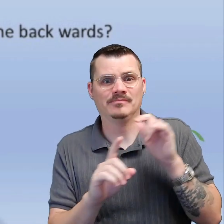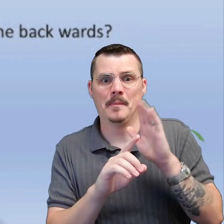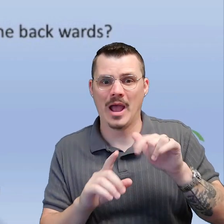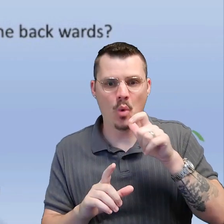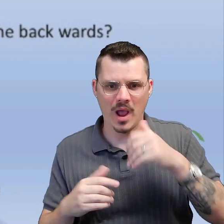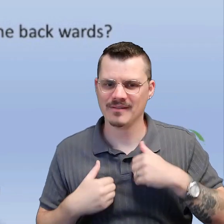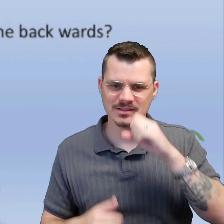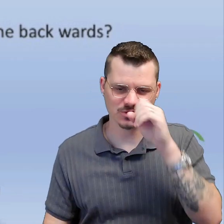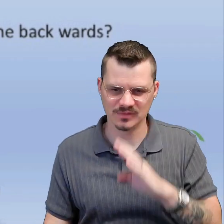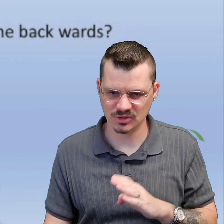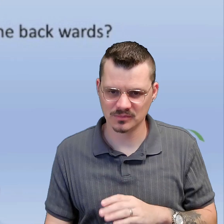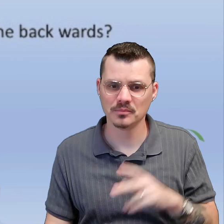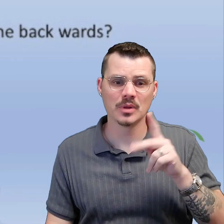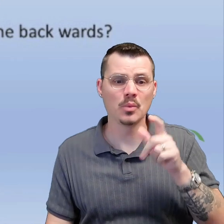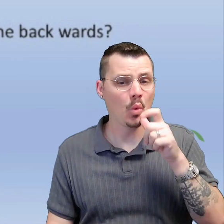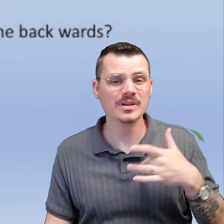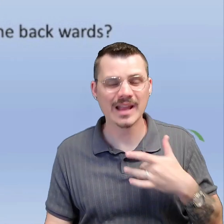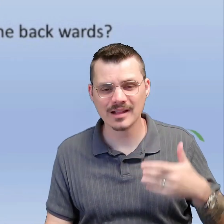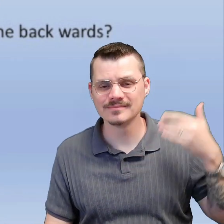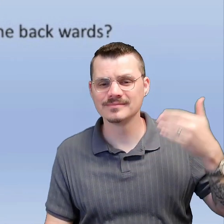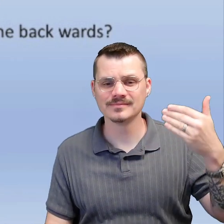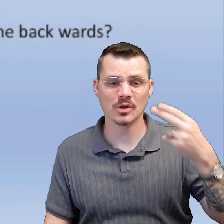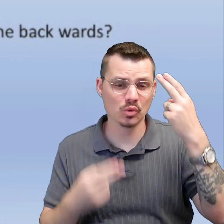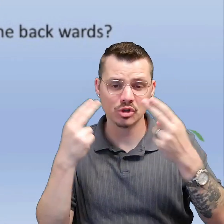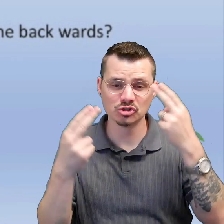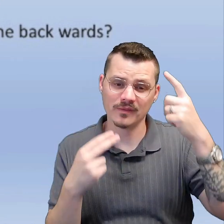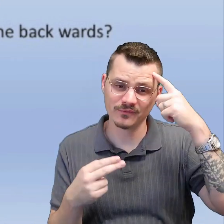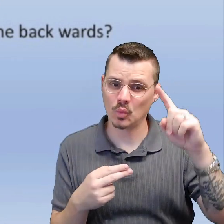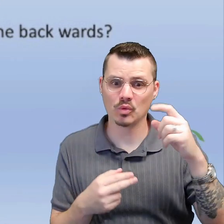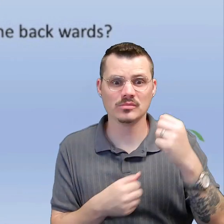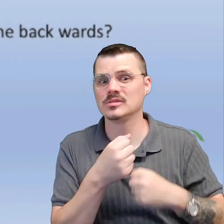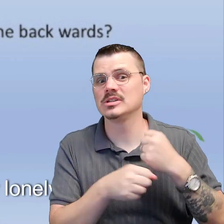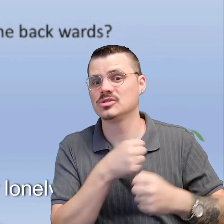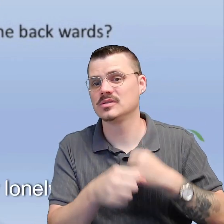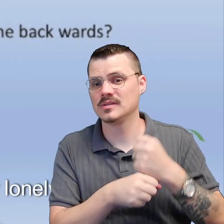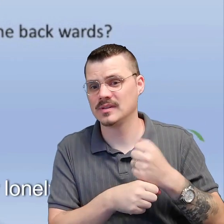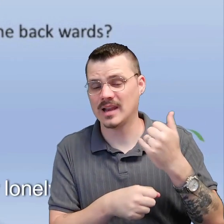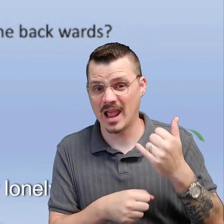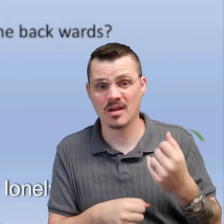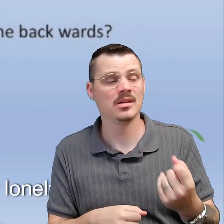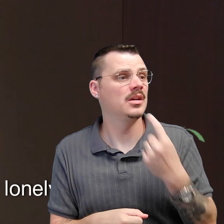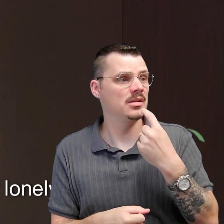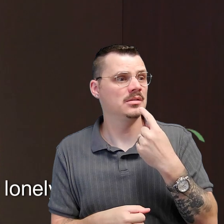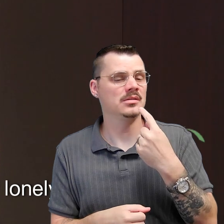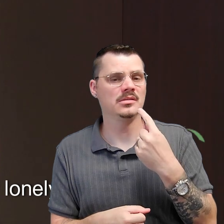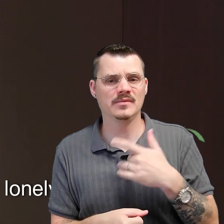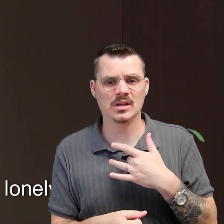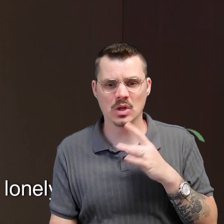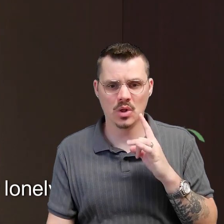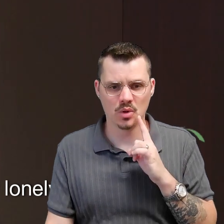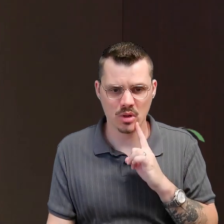schizophrenia. People who'd been having active hallucinations for decades suddenly found themselves feeling